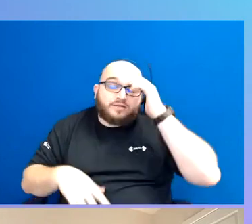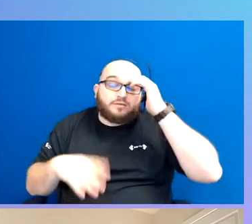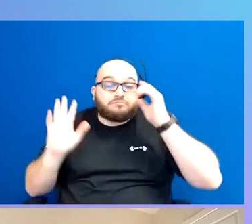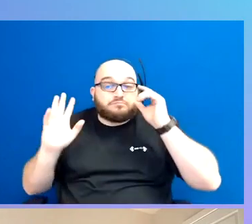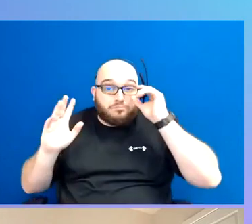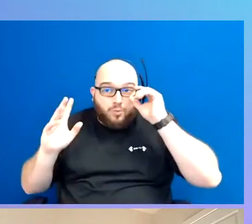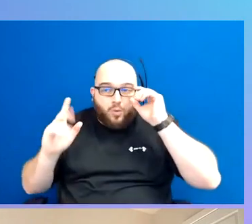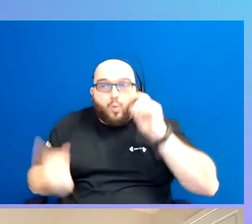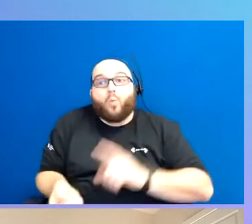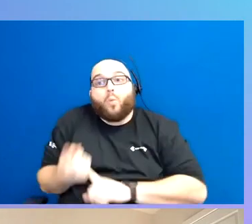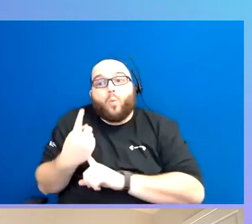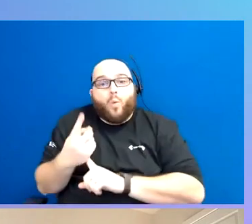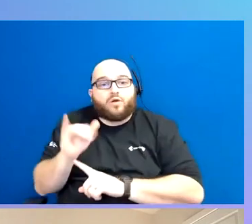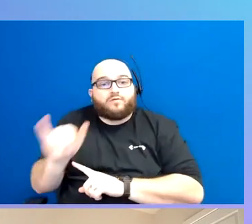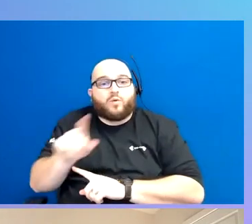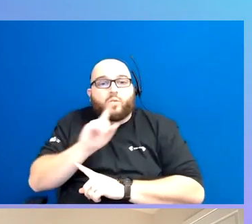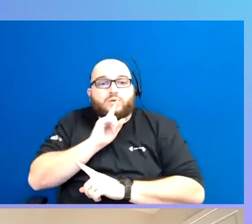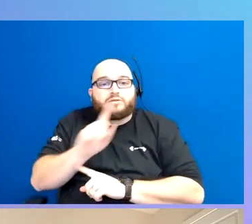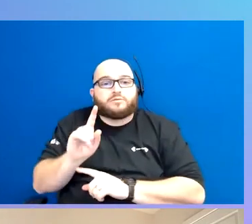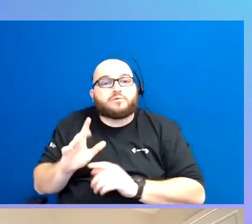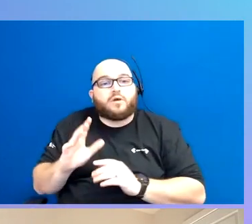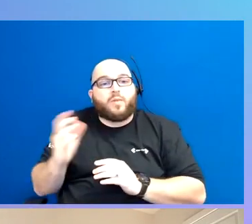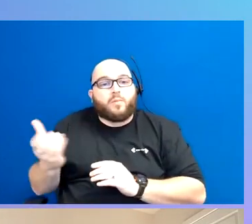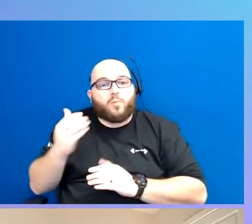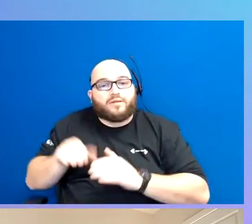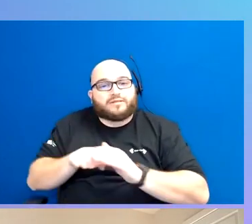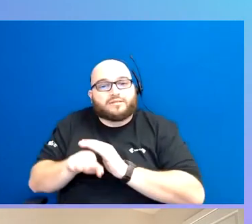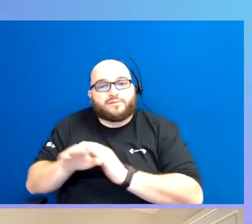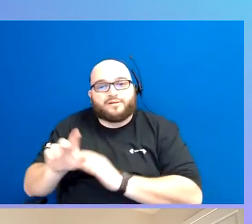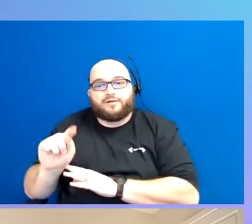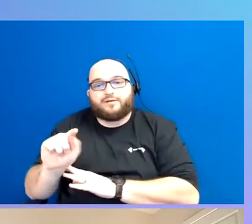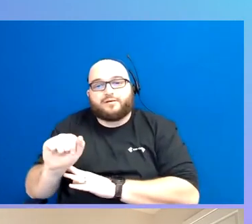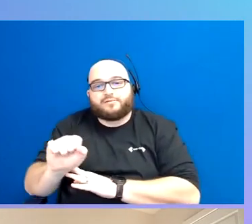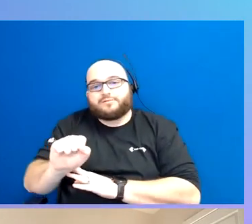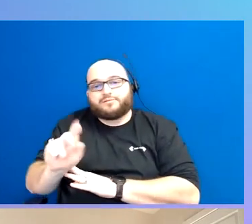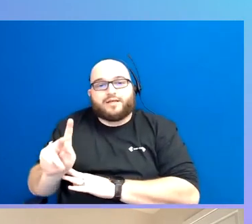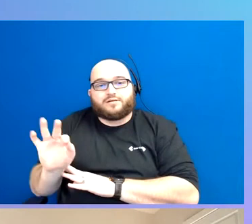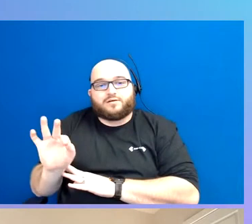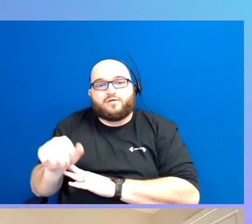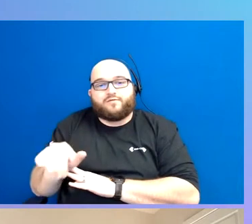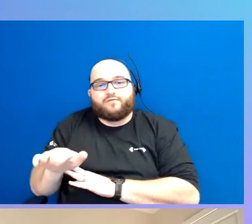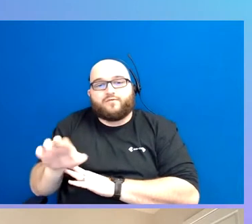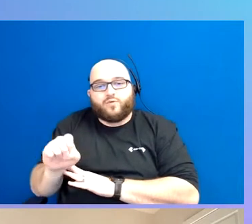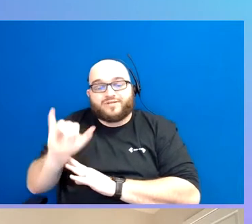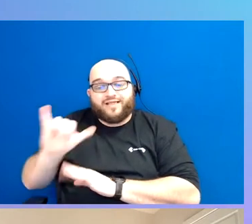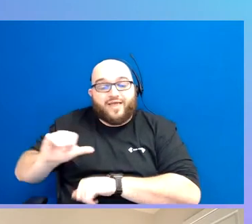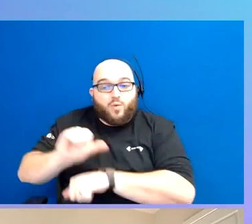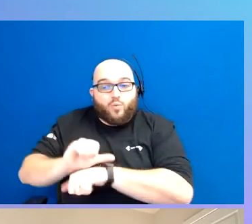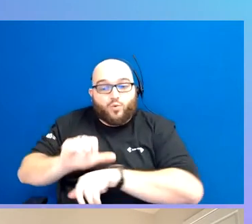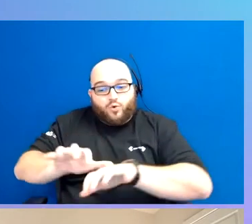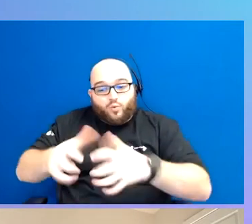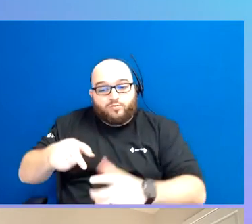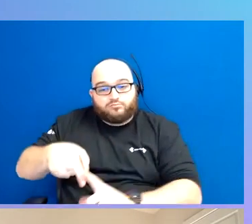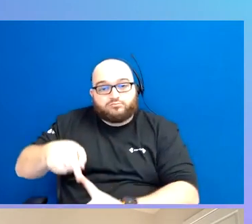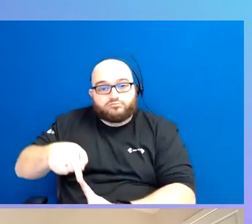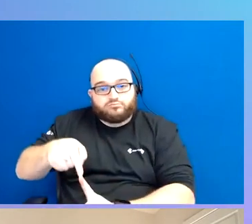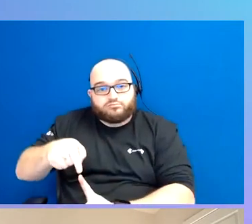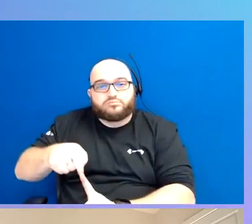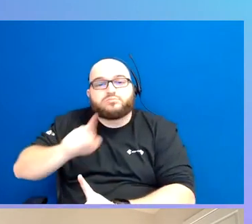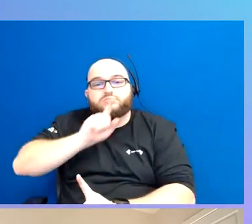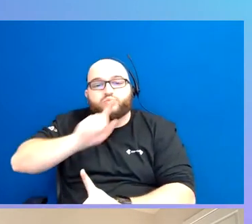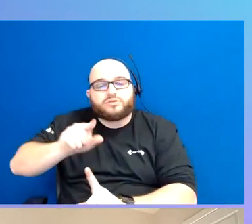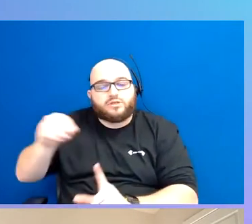them is Mobile Accessibility Task Force, and historically this working group has been more associated